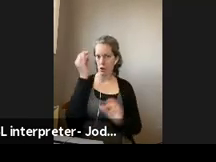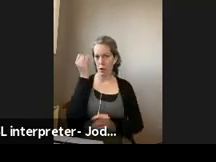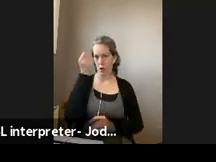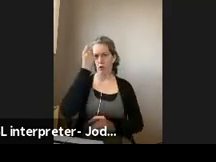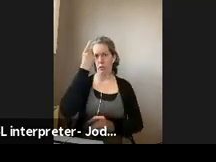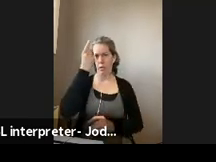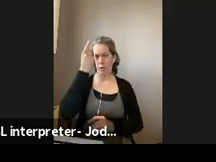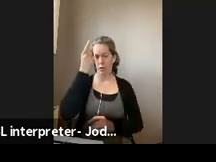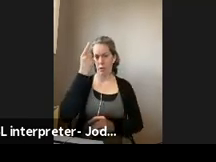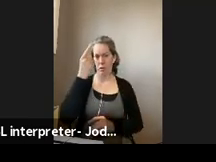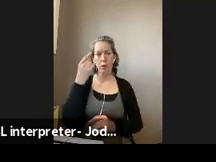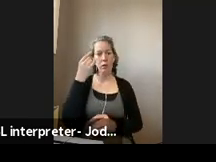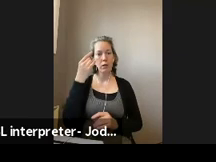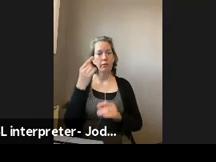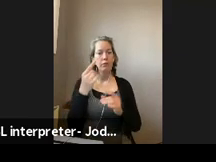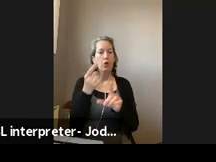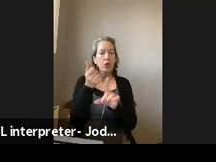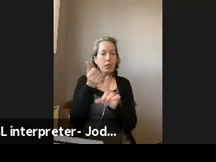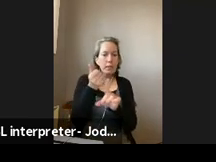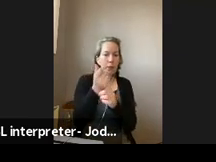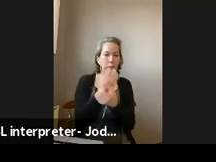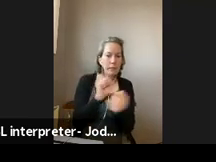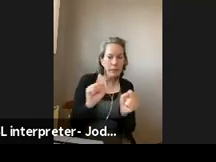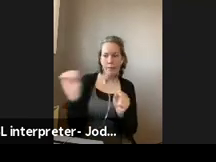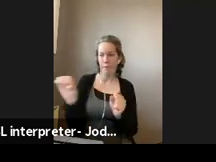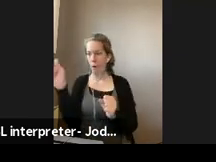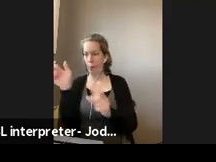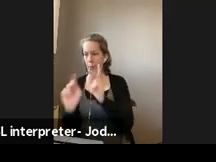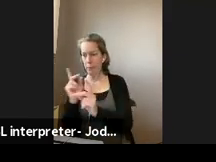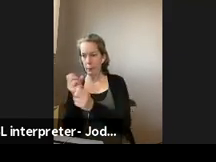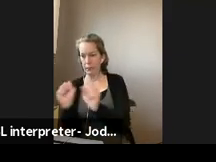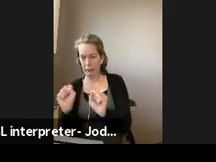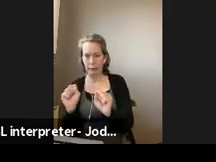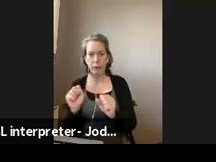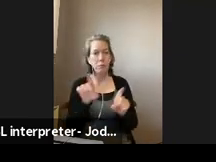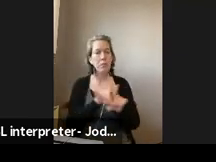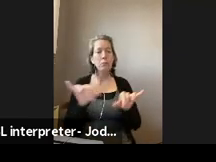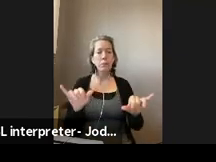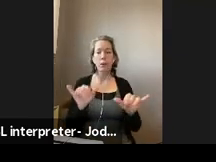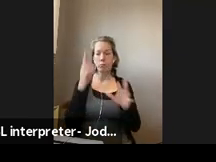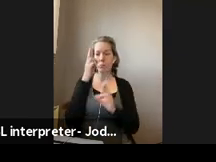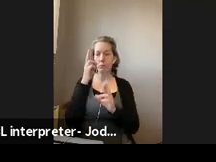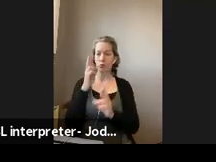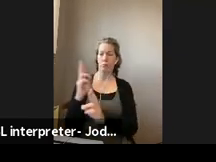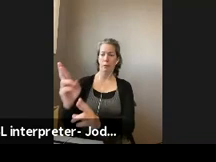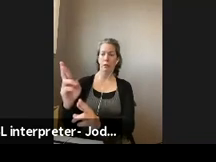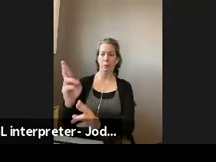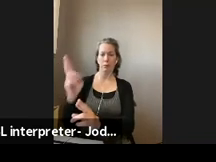safe, and also in order to treat others with respect.